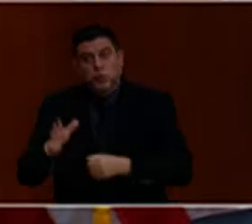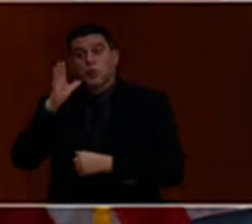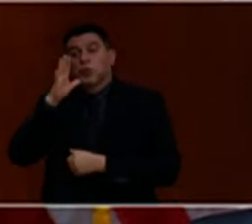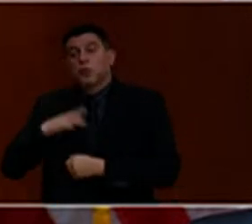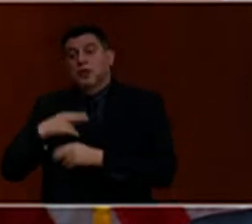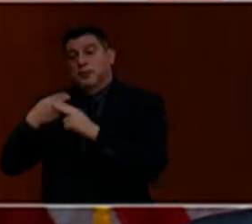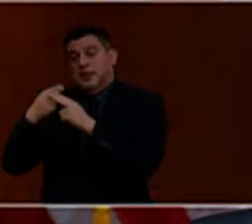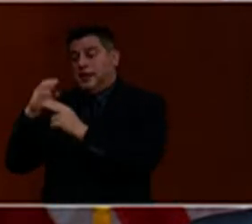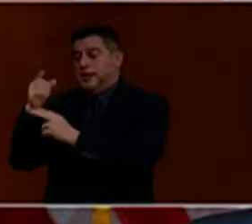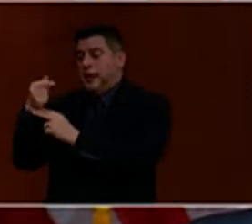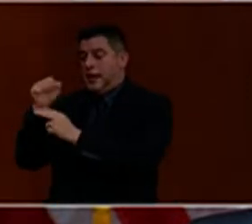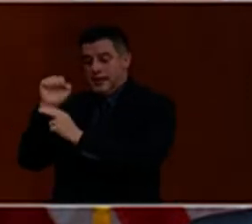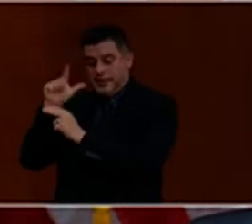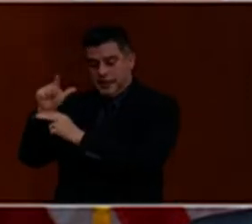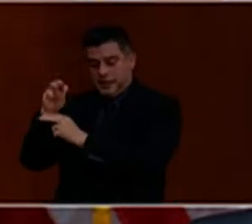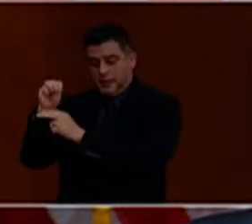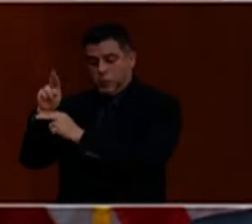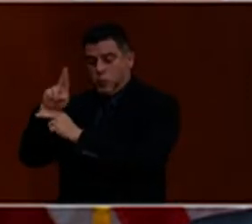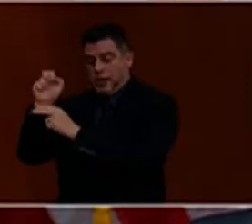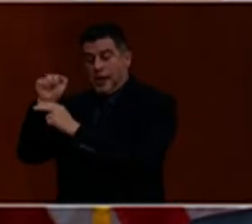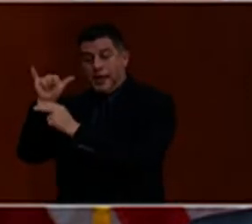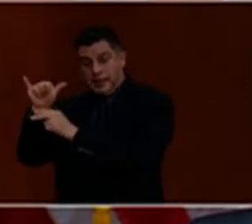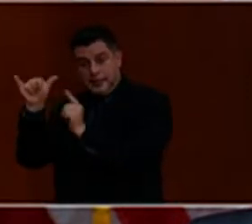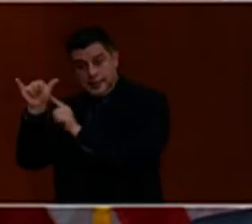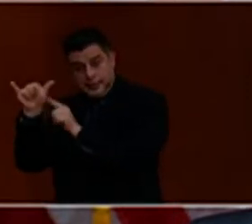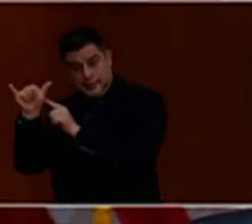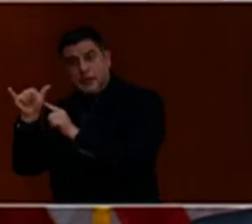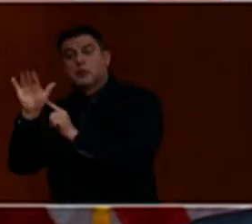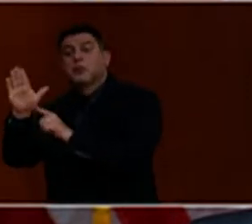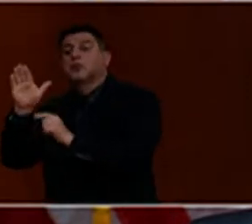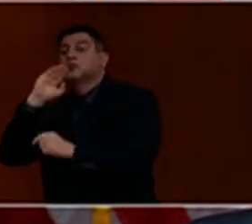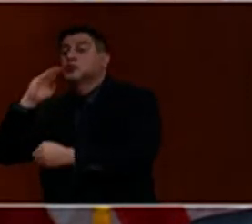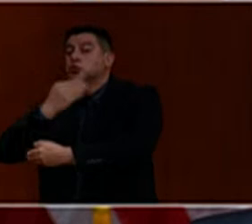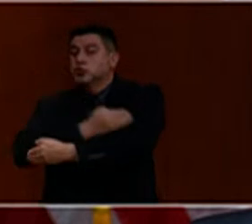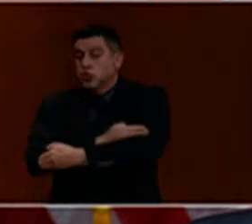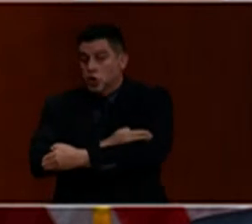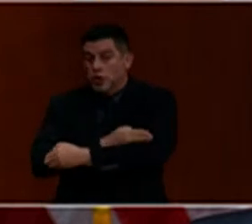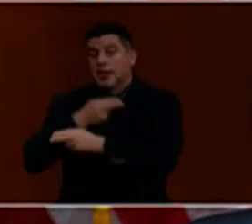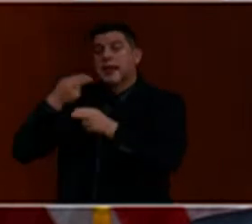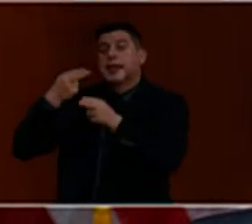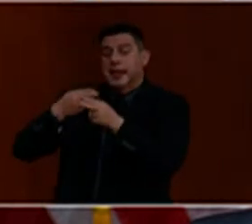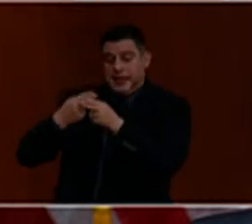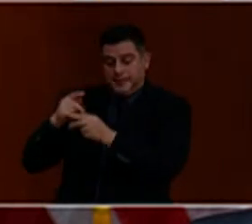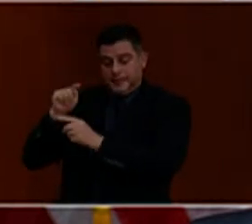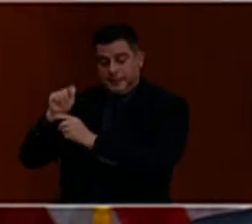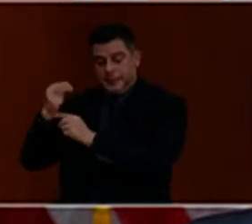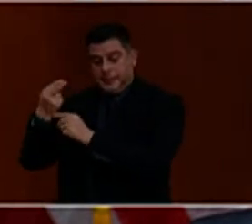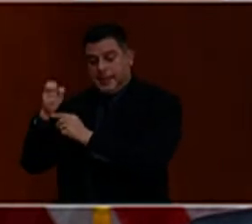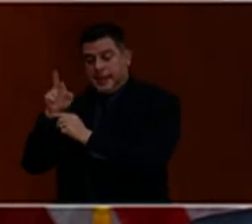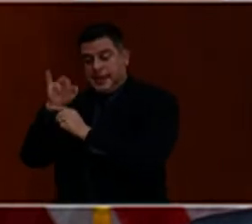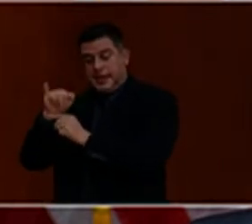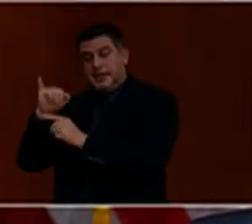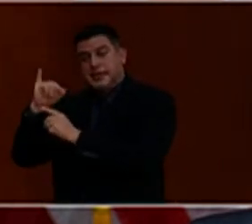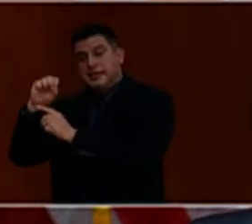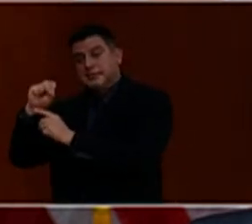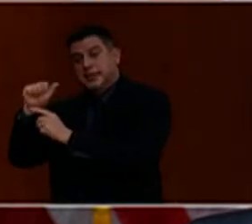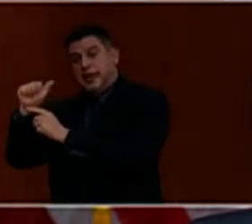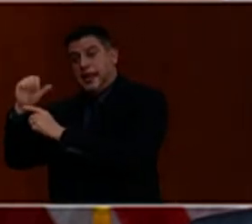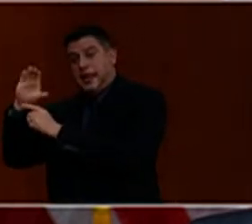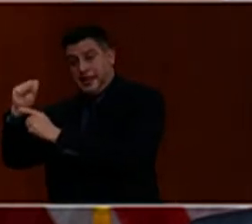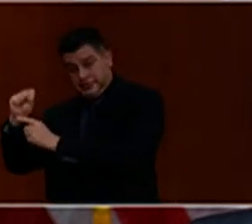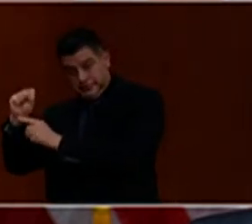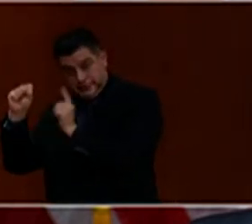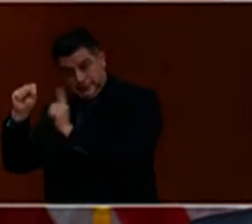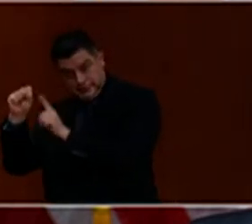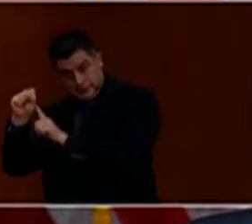Terry's husband, Steve. And then, as I mentioned, Dr. Kafrani, a pulmonologist and critical care physician from Ascension Health.